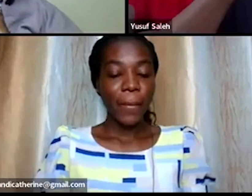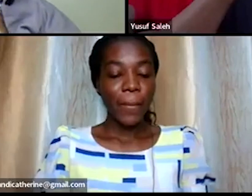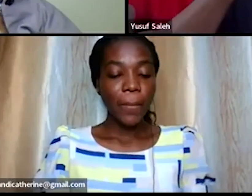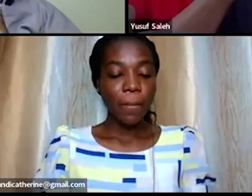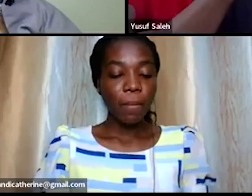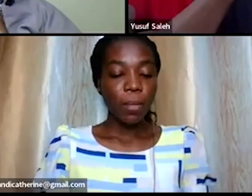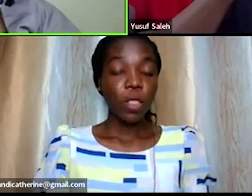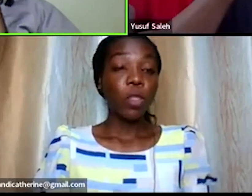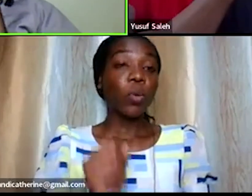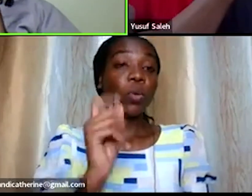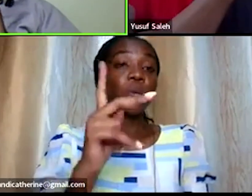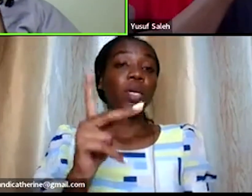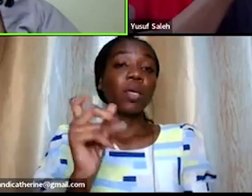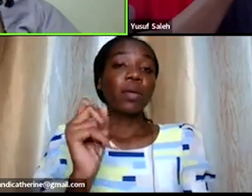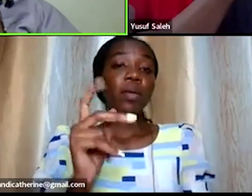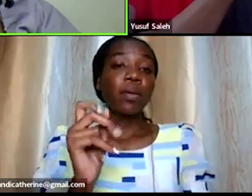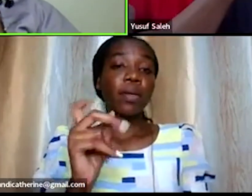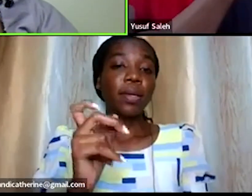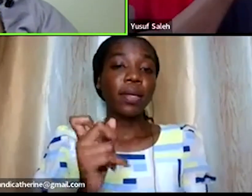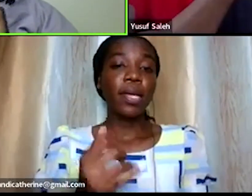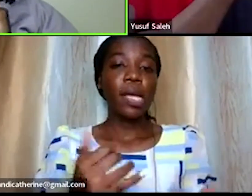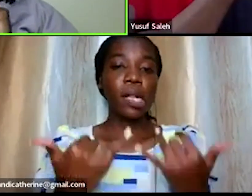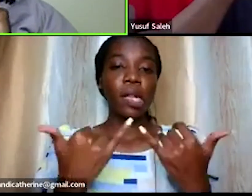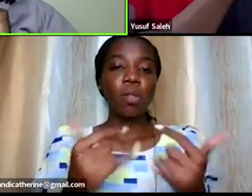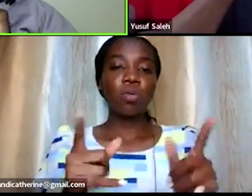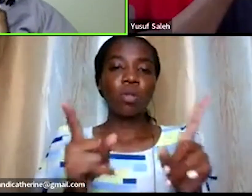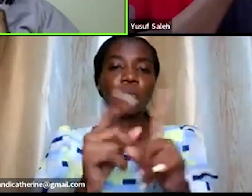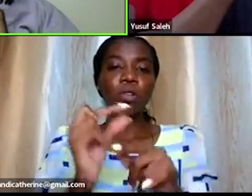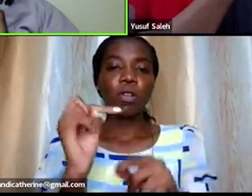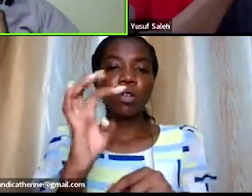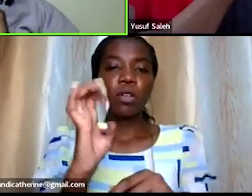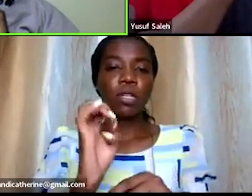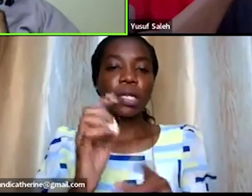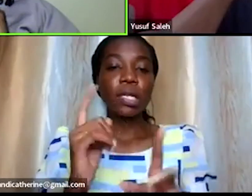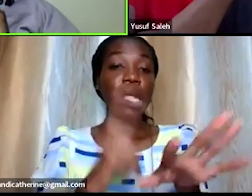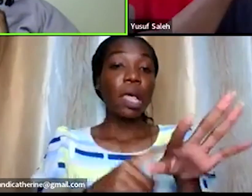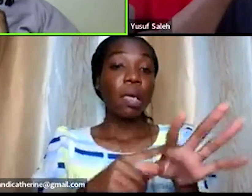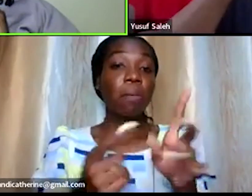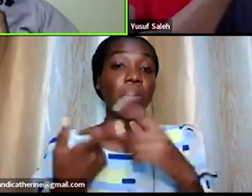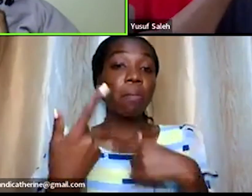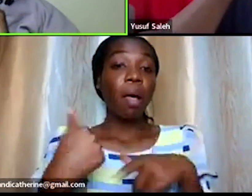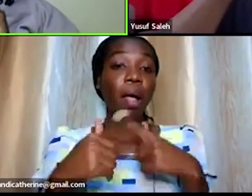All right. As Grace comes back,